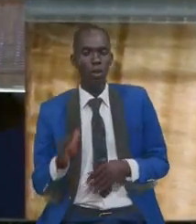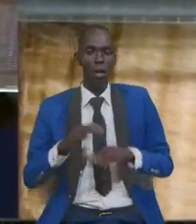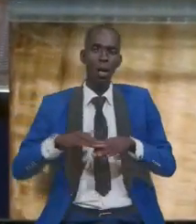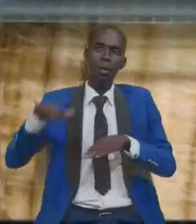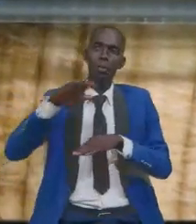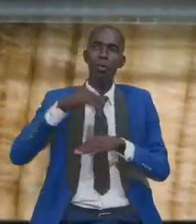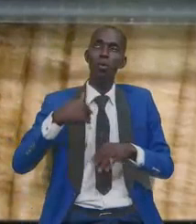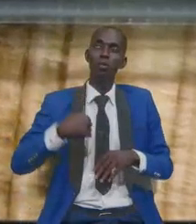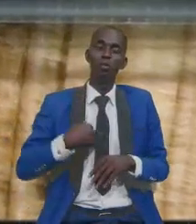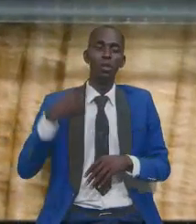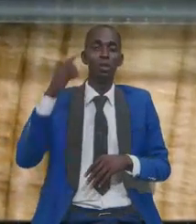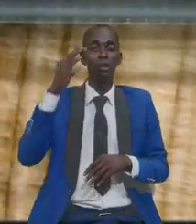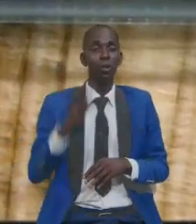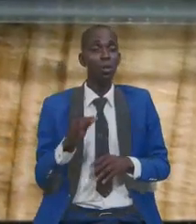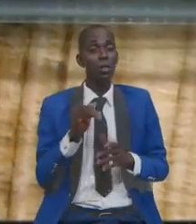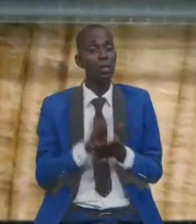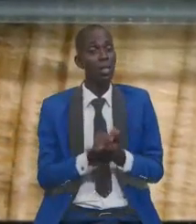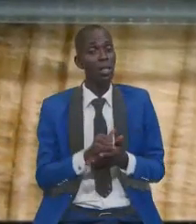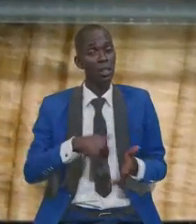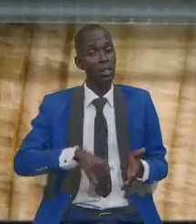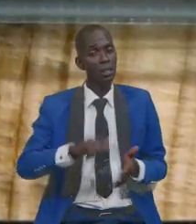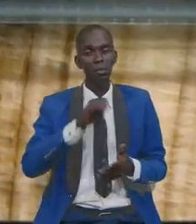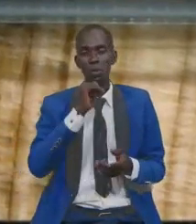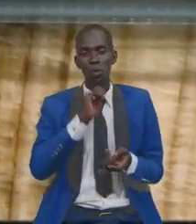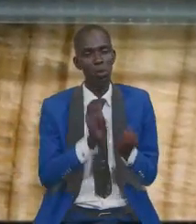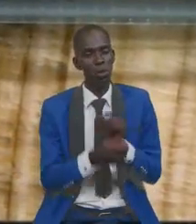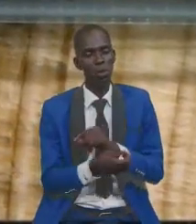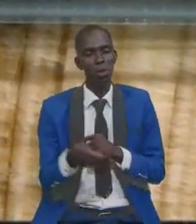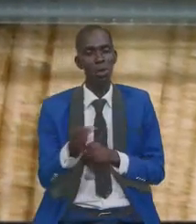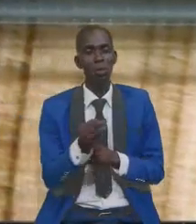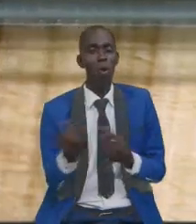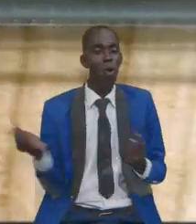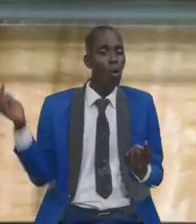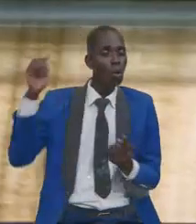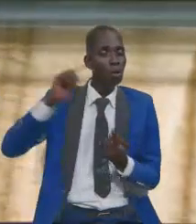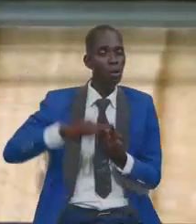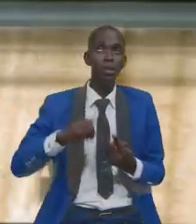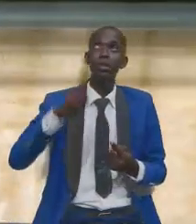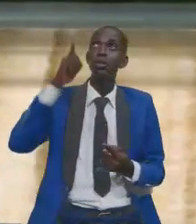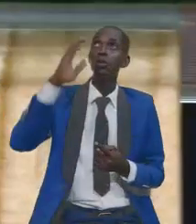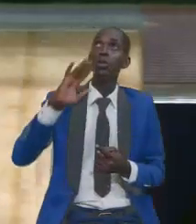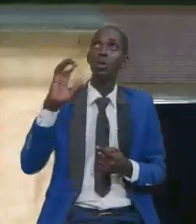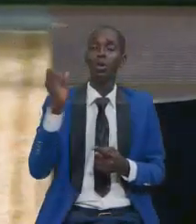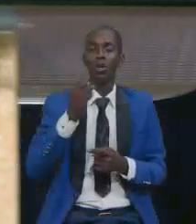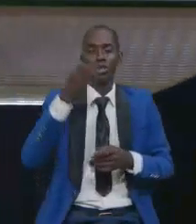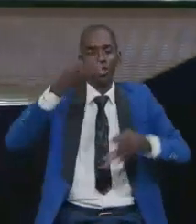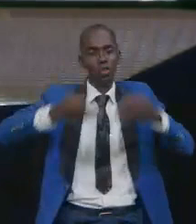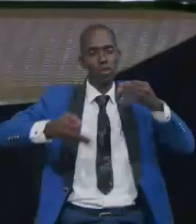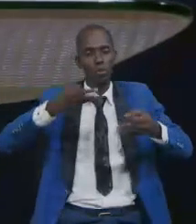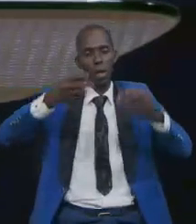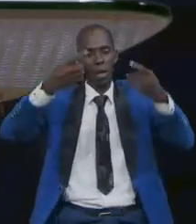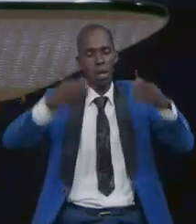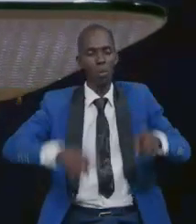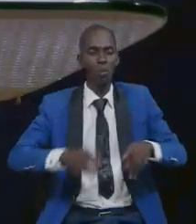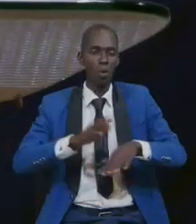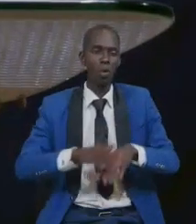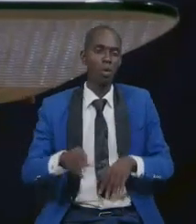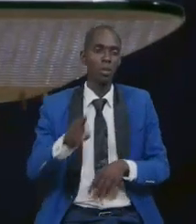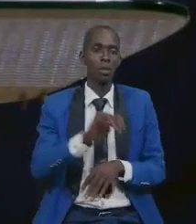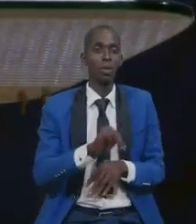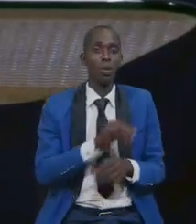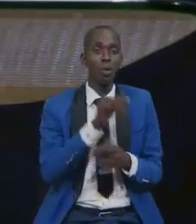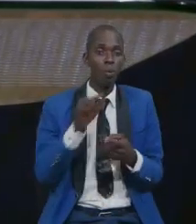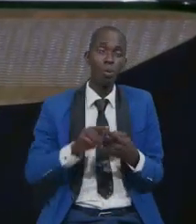them until the judgment came upon them. It says, when thy judgments are in